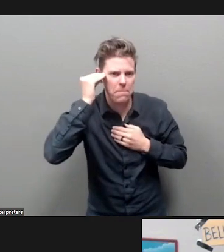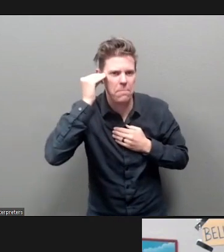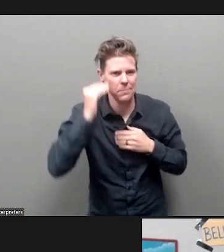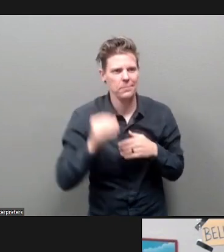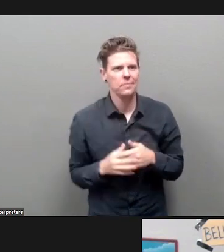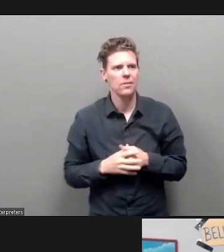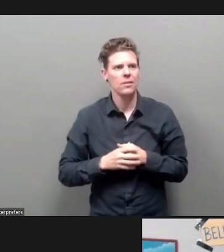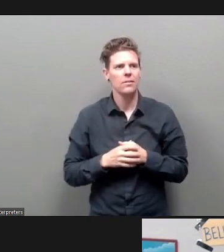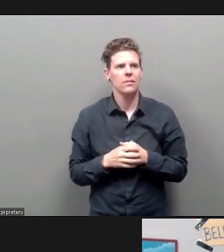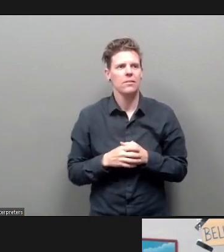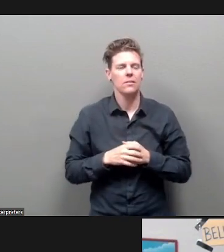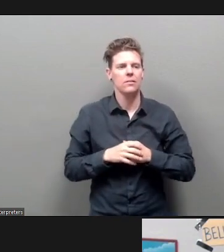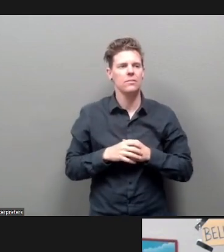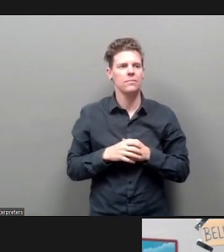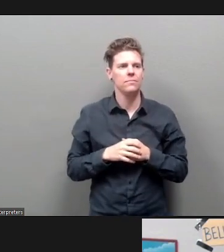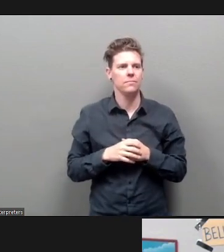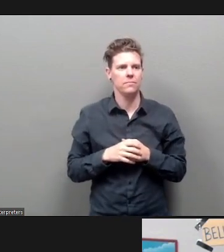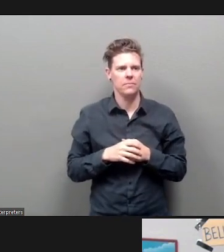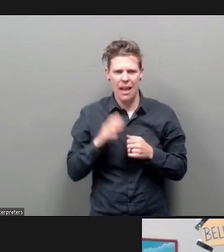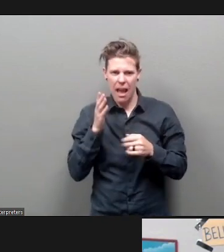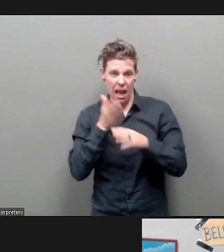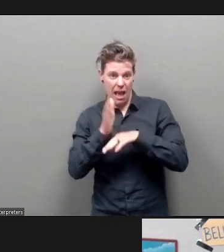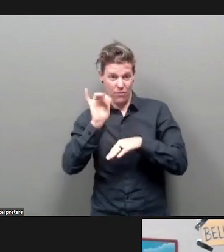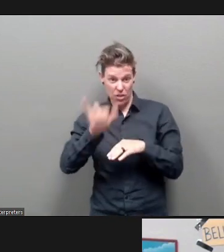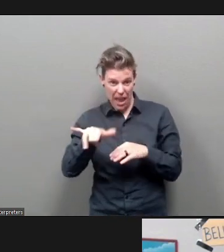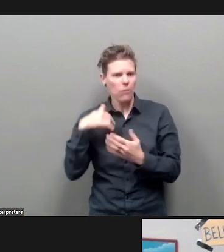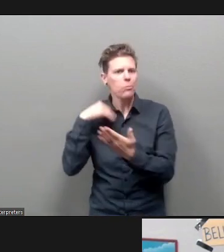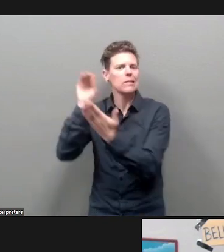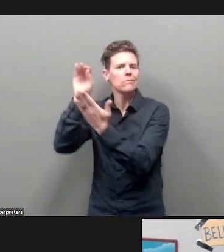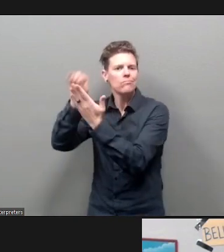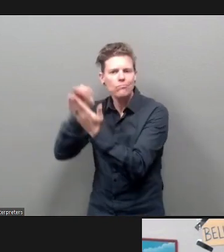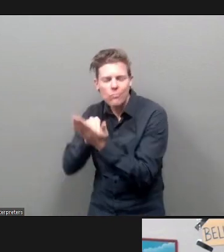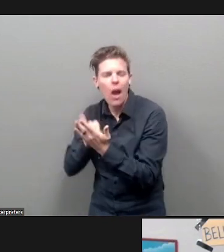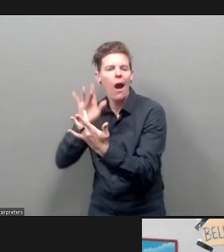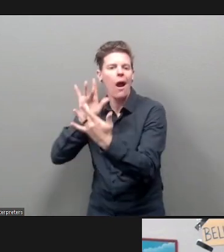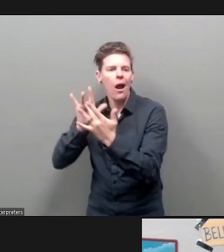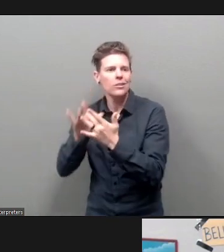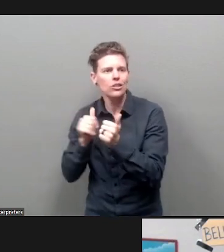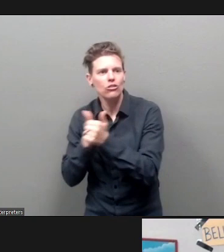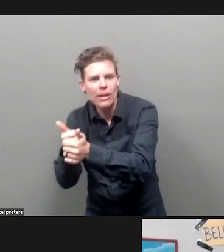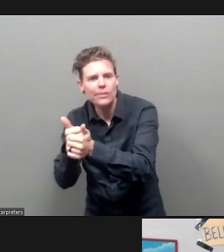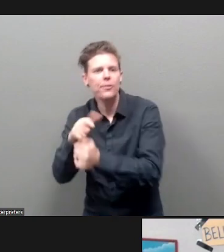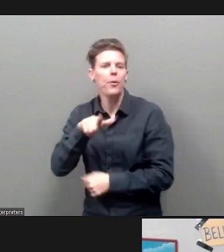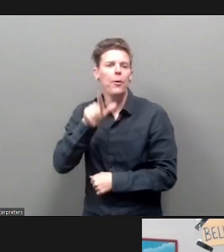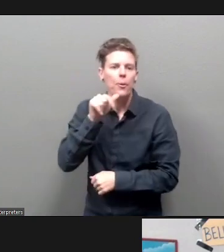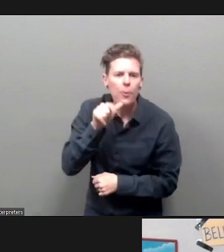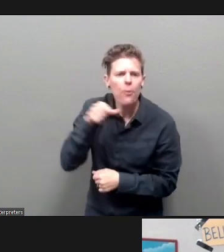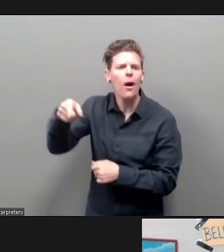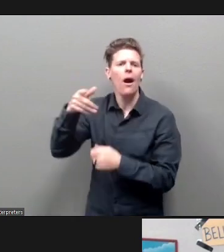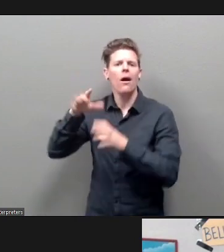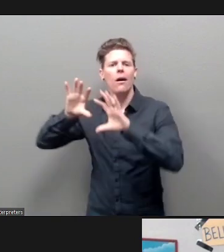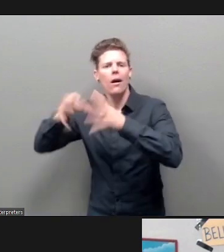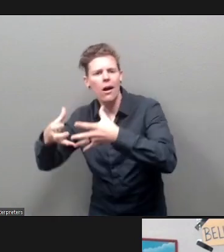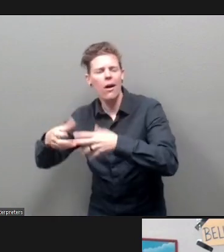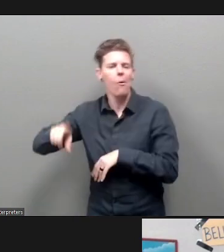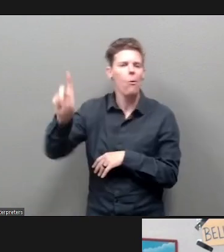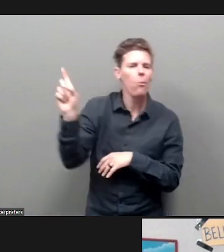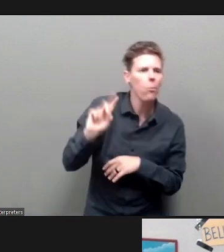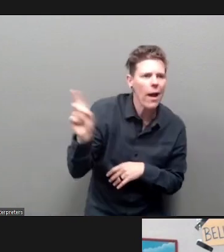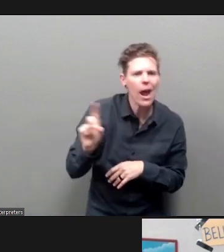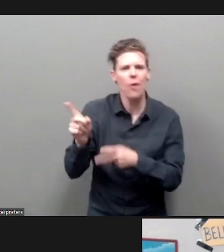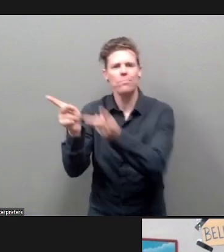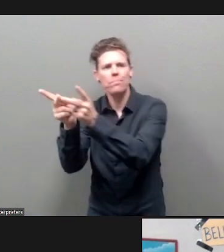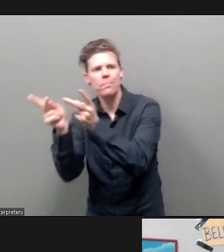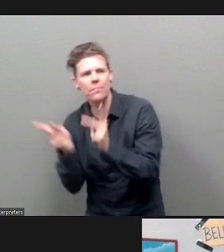who have you been in contact with? Where have you been? What kinds of things you've been doing? And I know you've all heard this from me a million